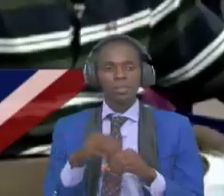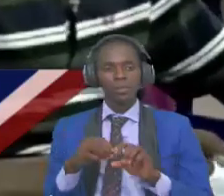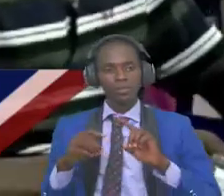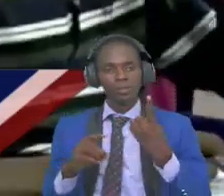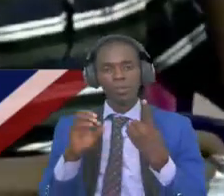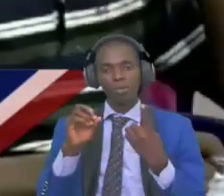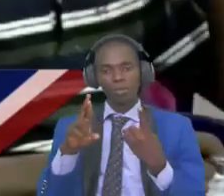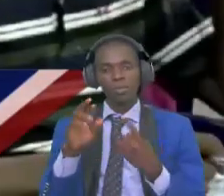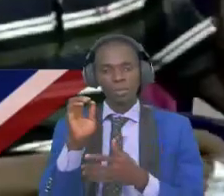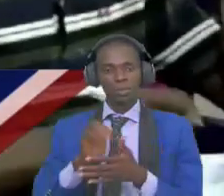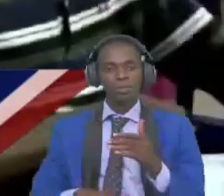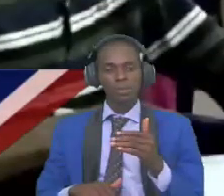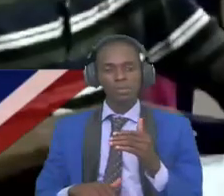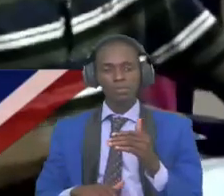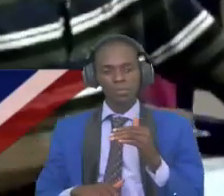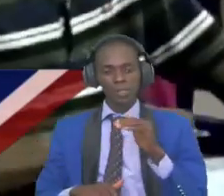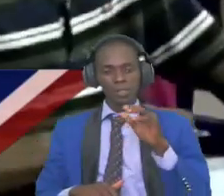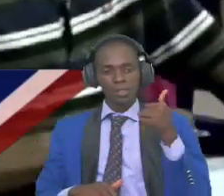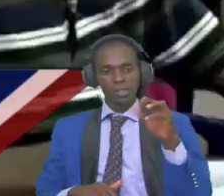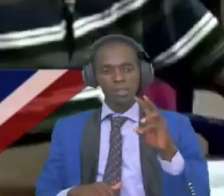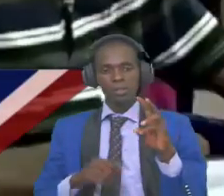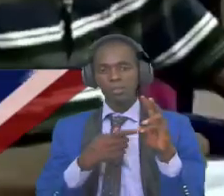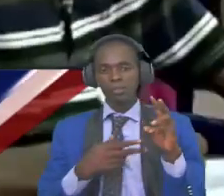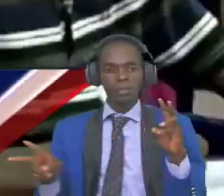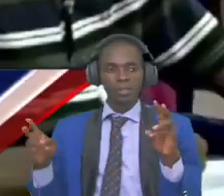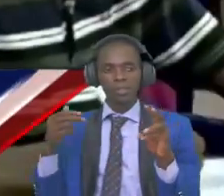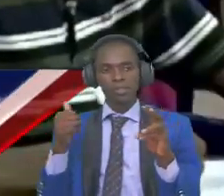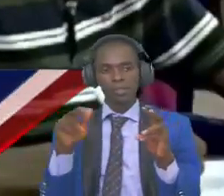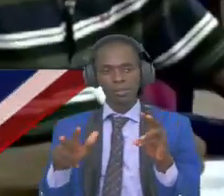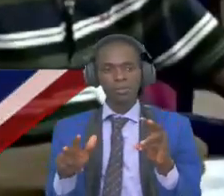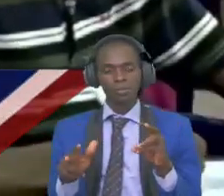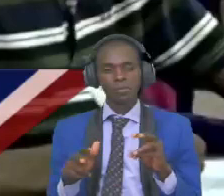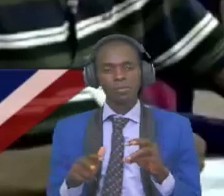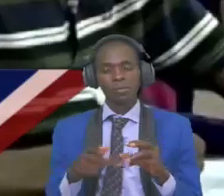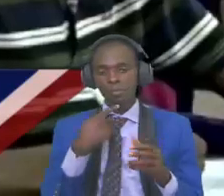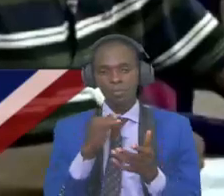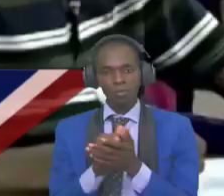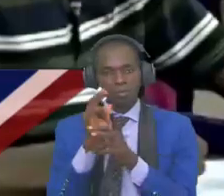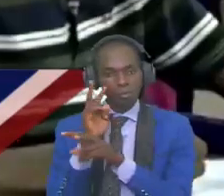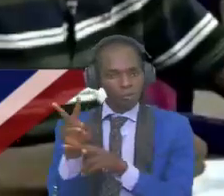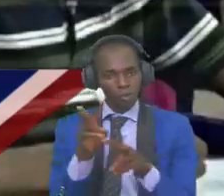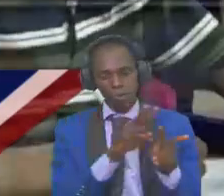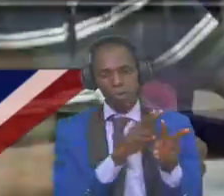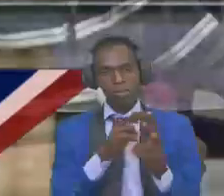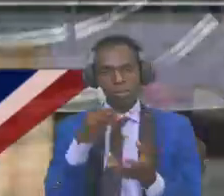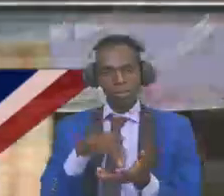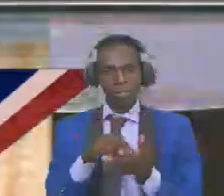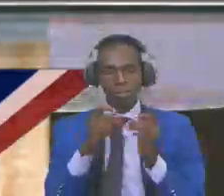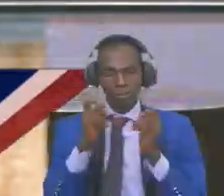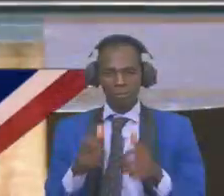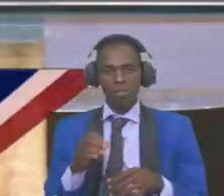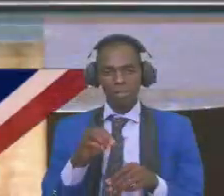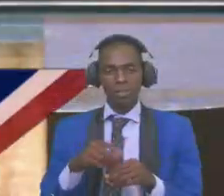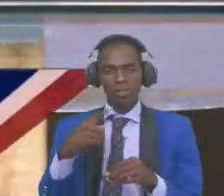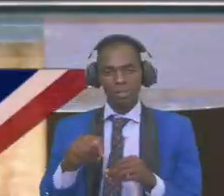16, verse 13. Watch ye. Stand fast in the faith. Quit you like